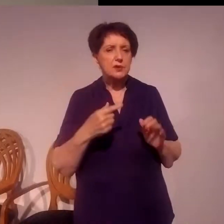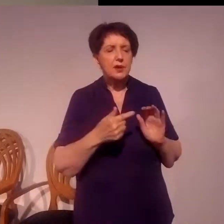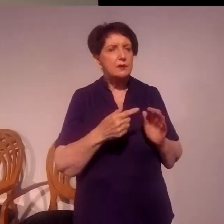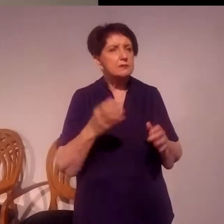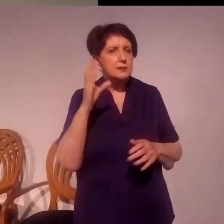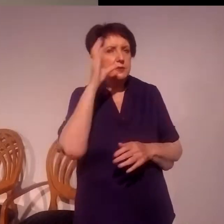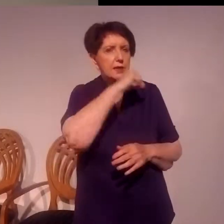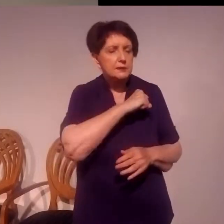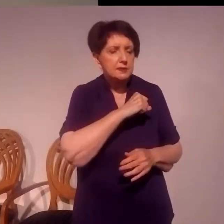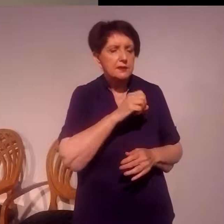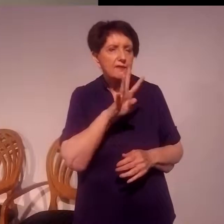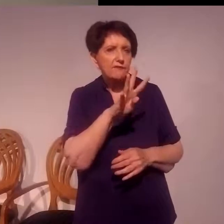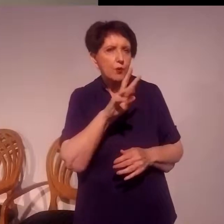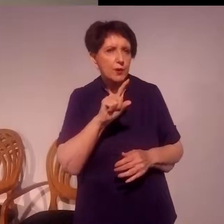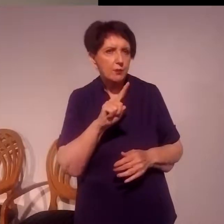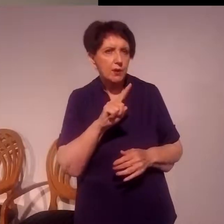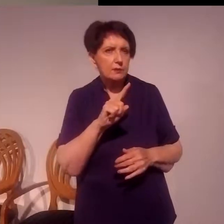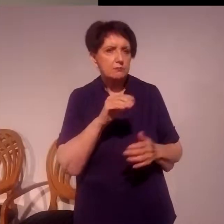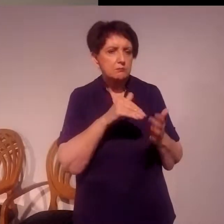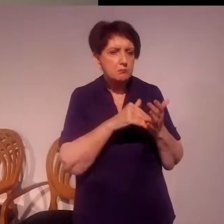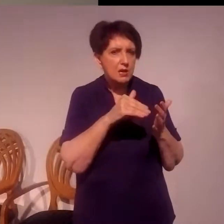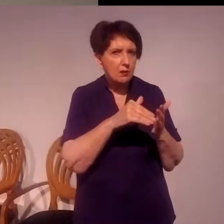41 million people